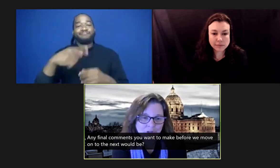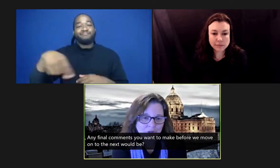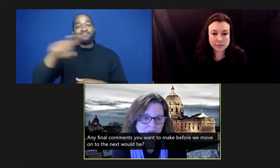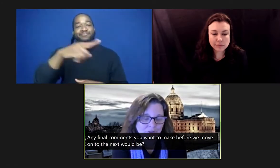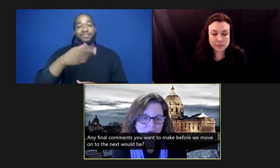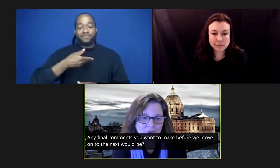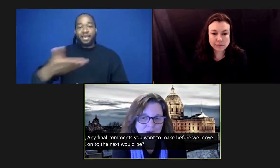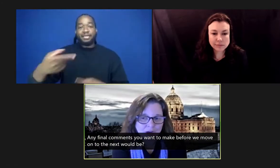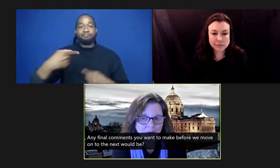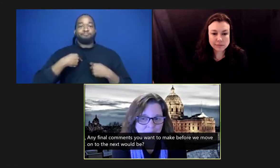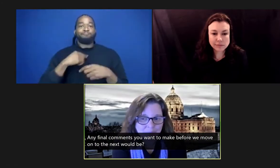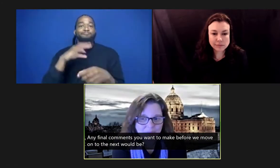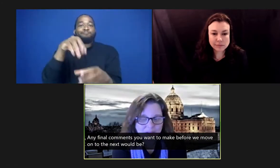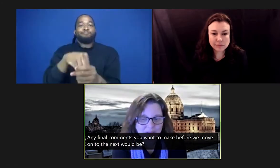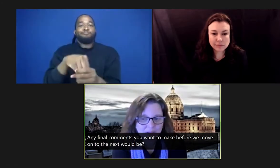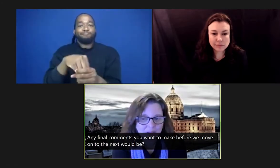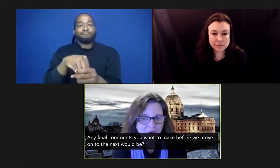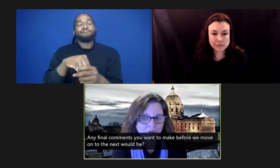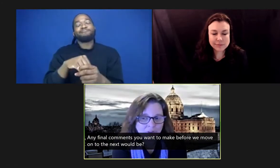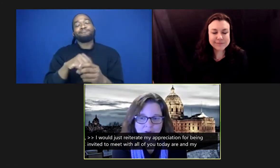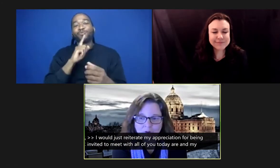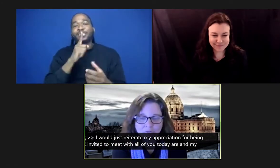continue working with you